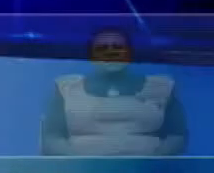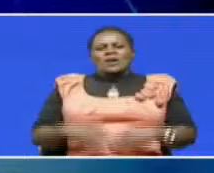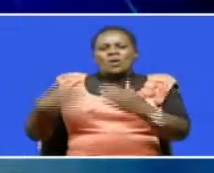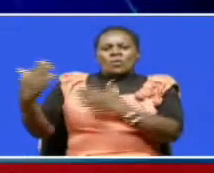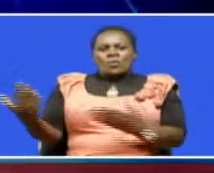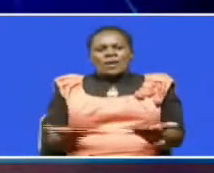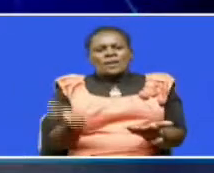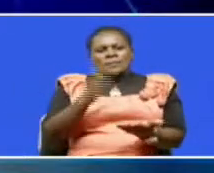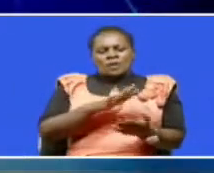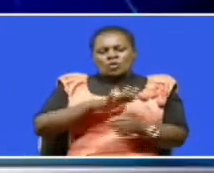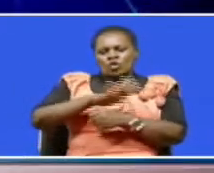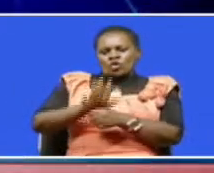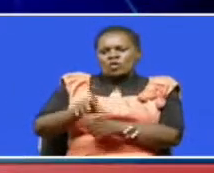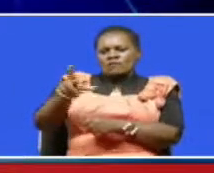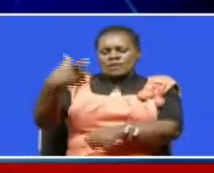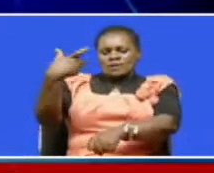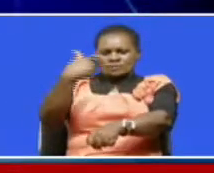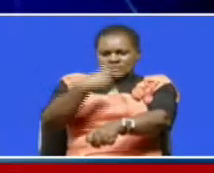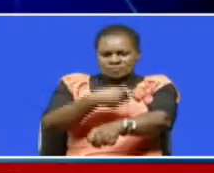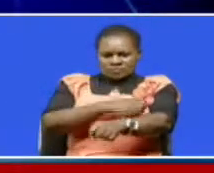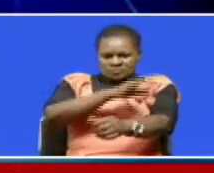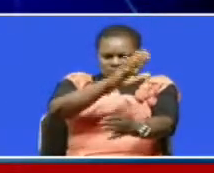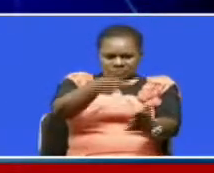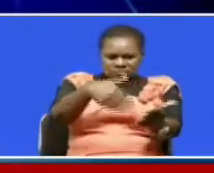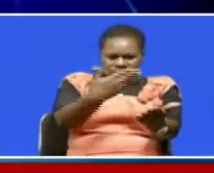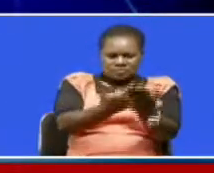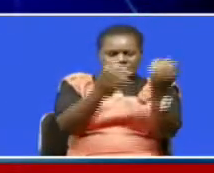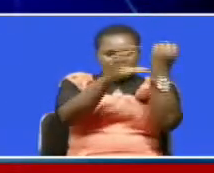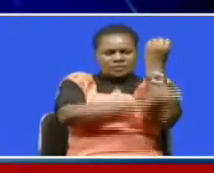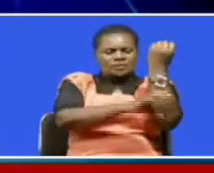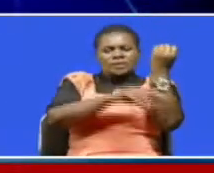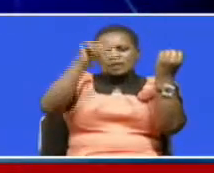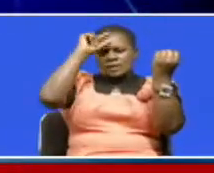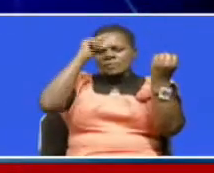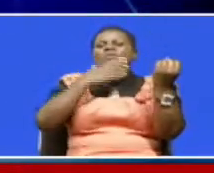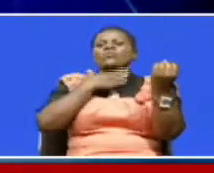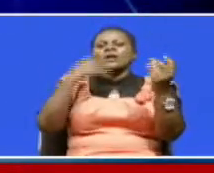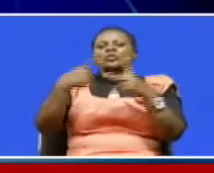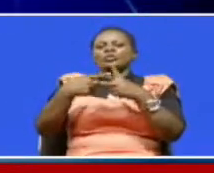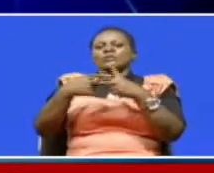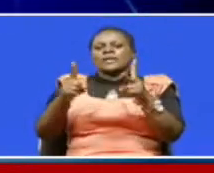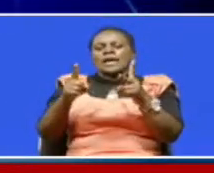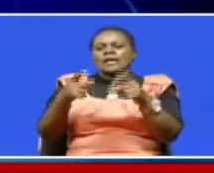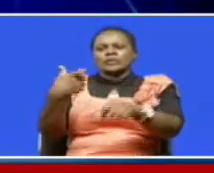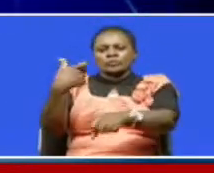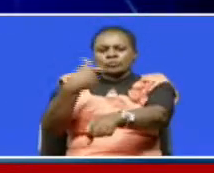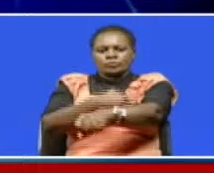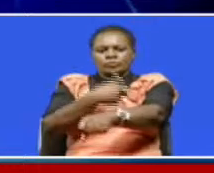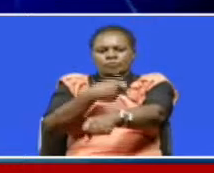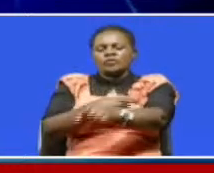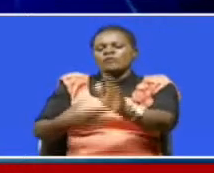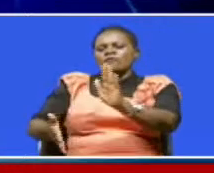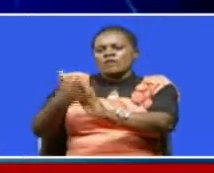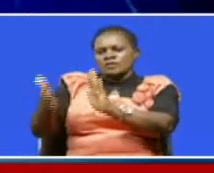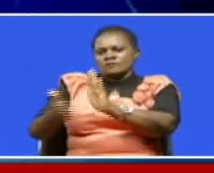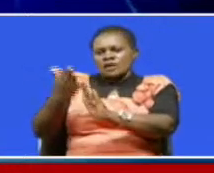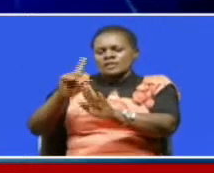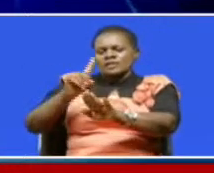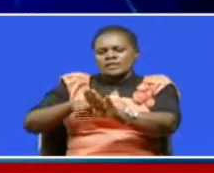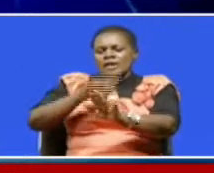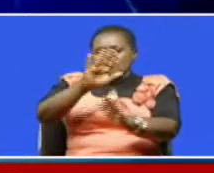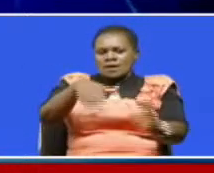Welcome back. Now, as the COVID-19 vaccine finally jets into the country, the government will be seeking to start administering it as soon as is